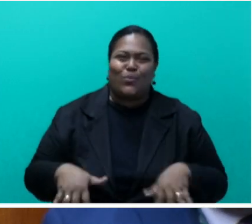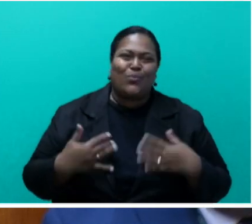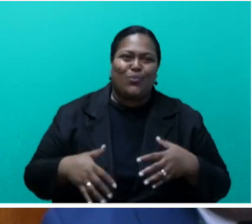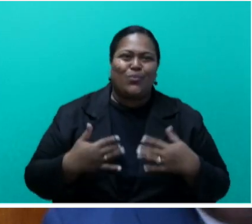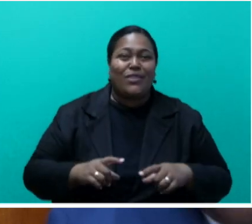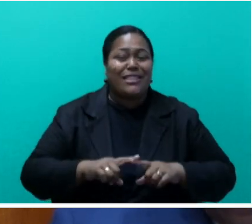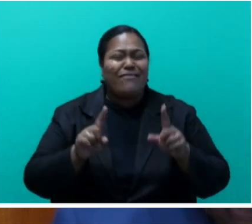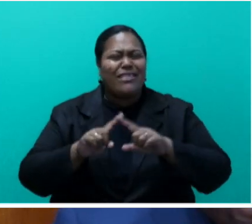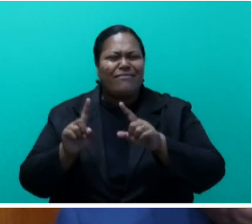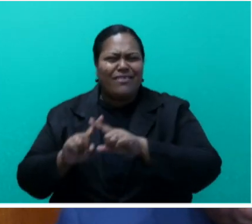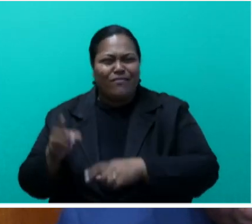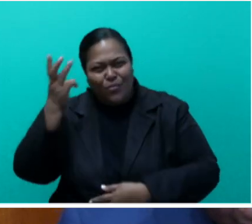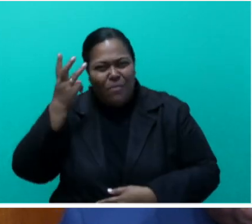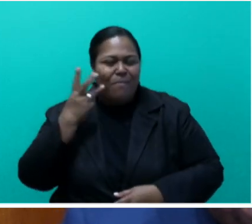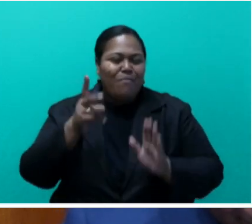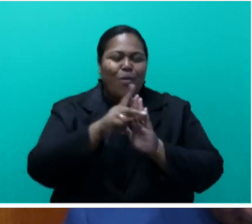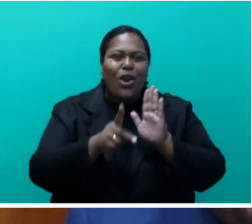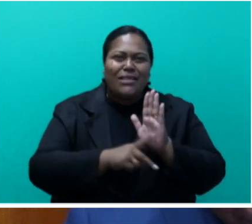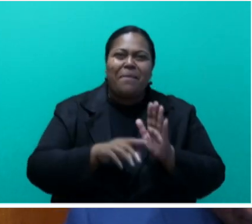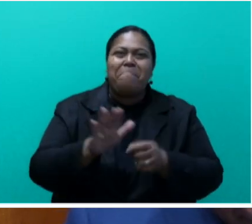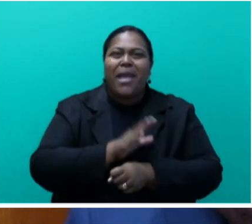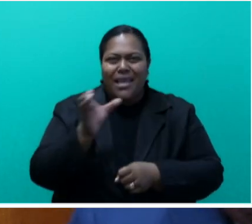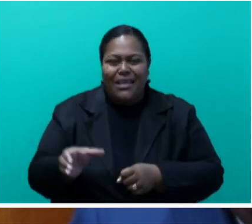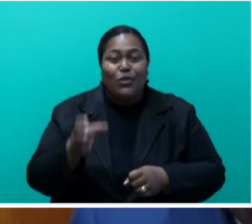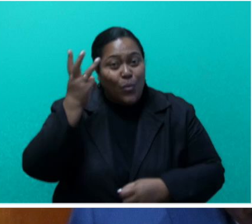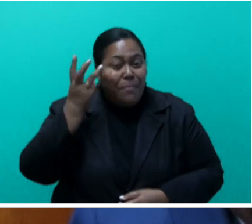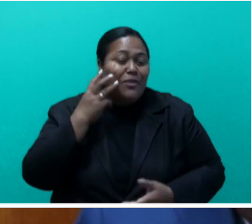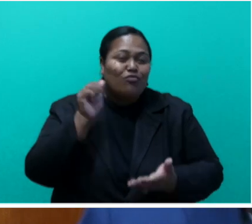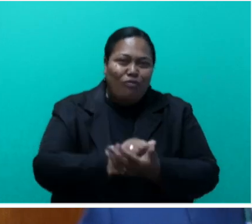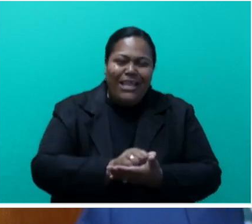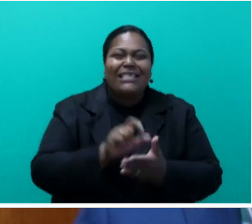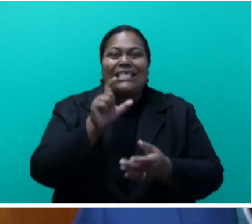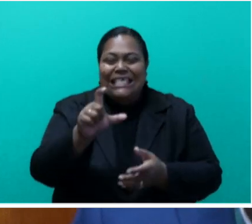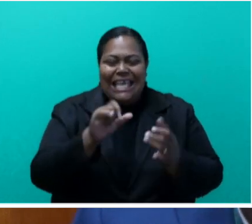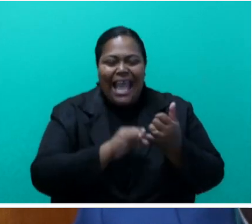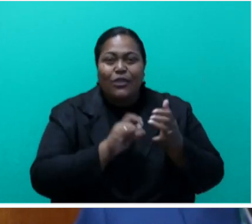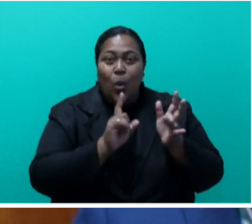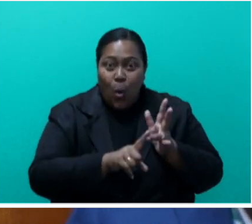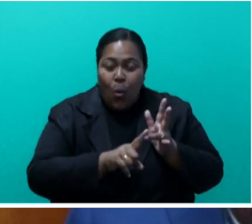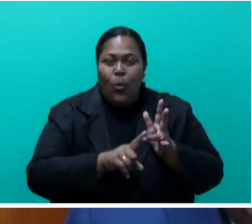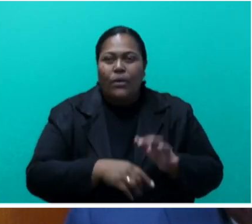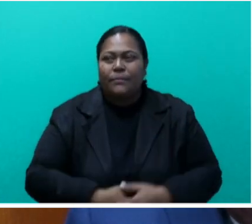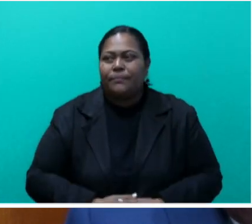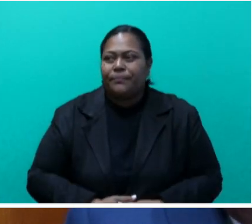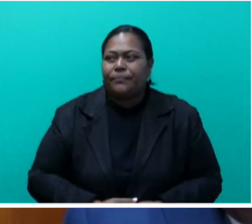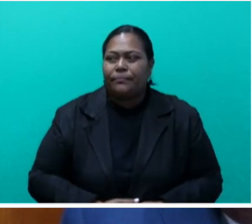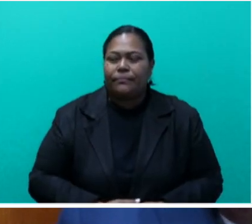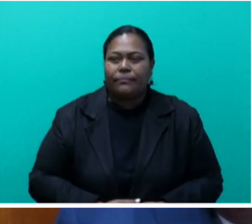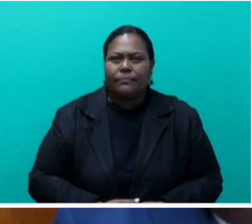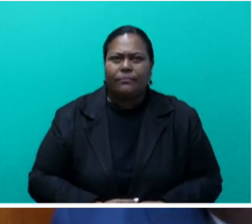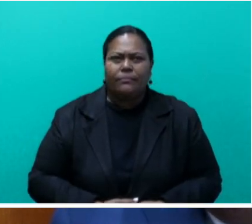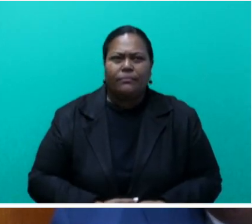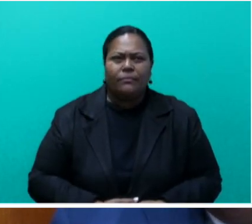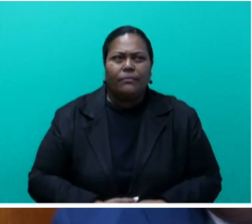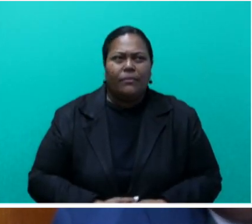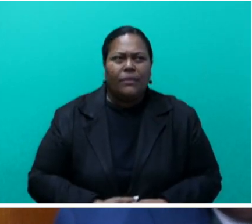together policymakers, women's rights and civil society organizations, development partners, and relevant institutions from